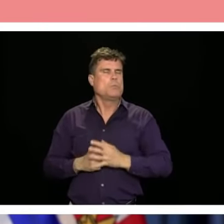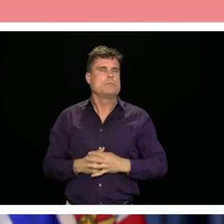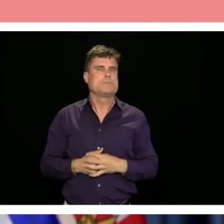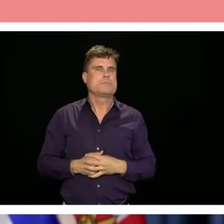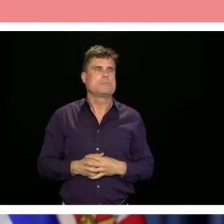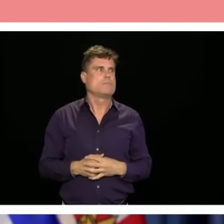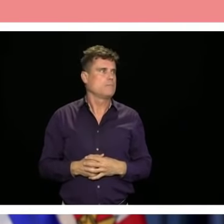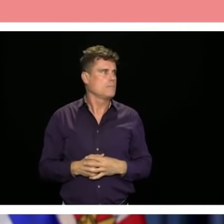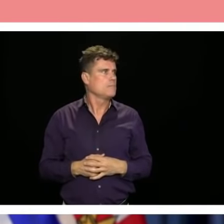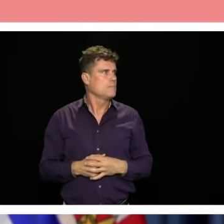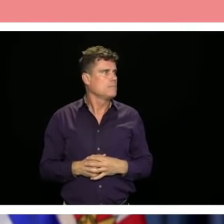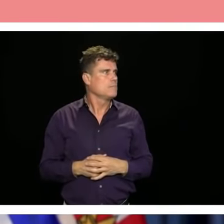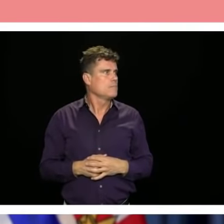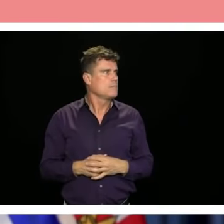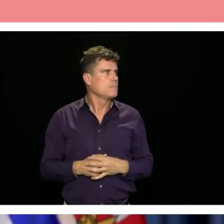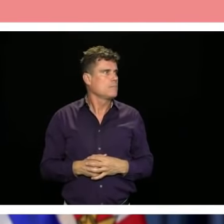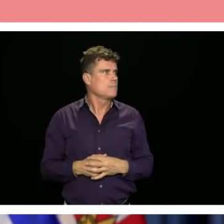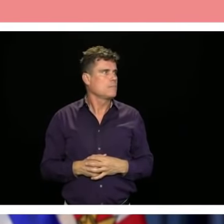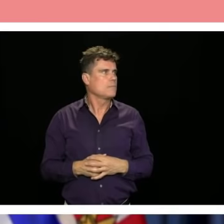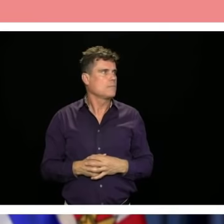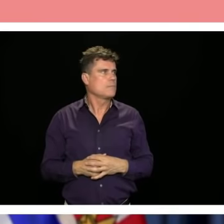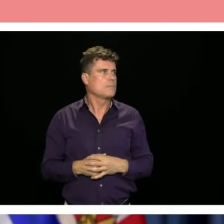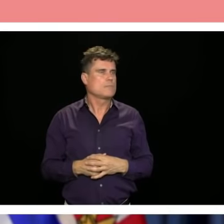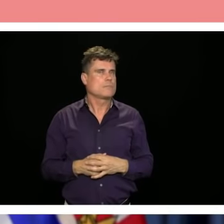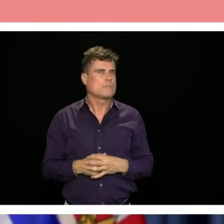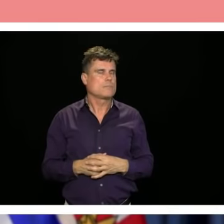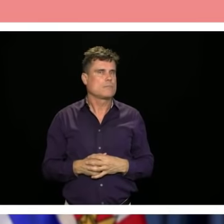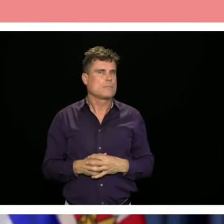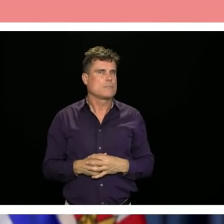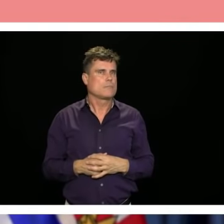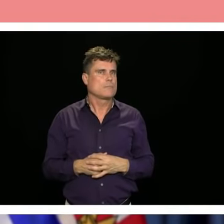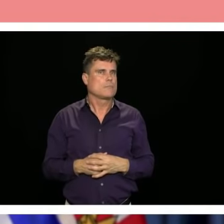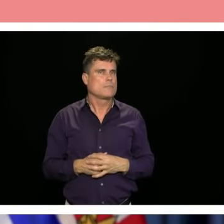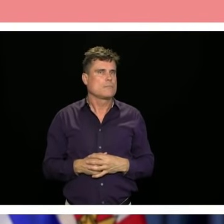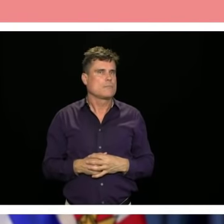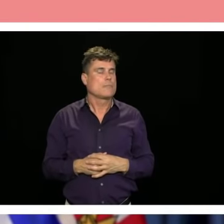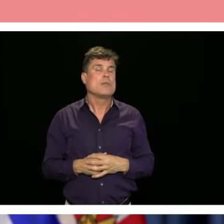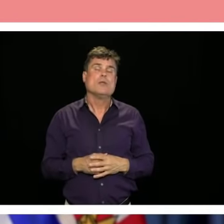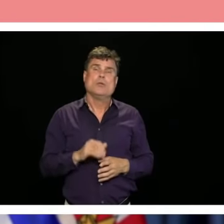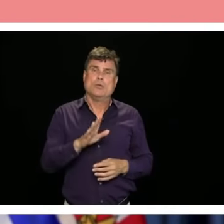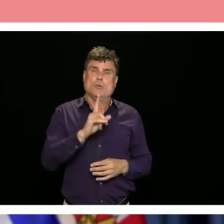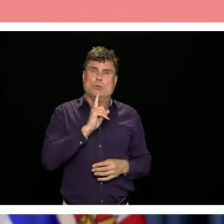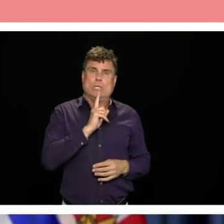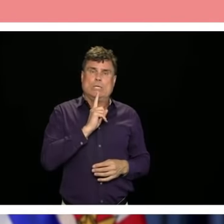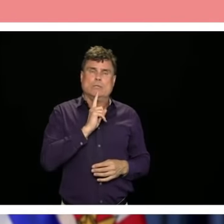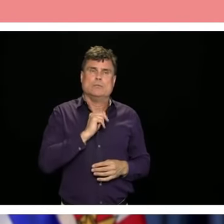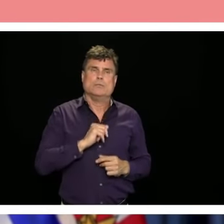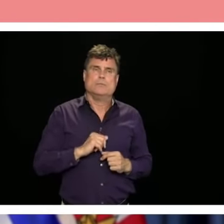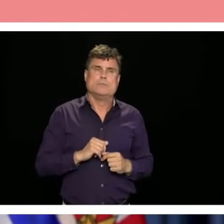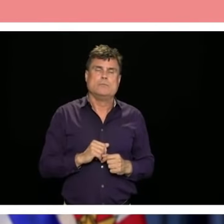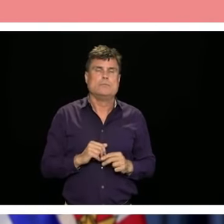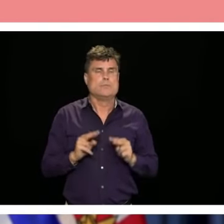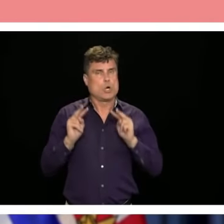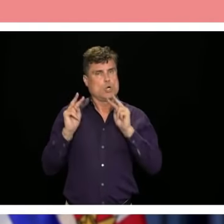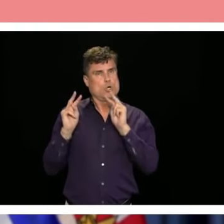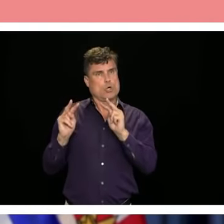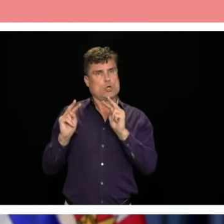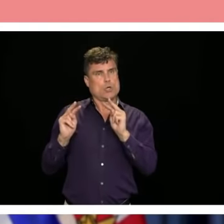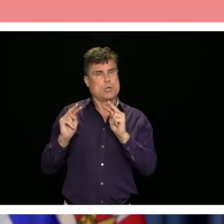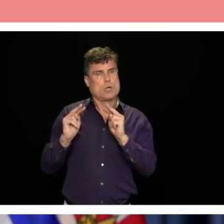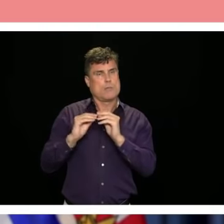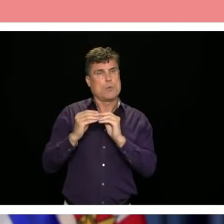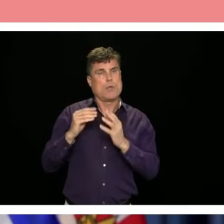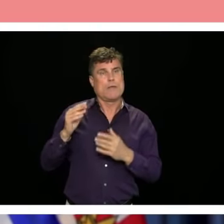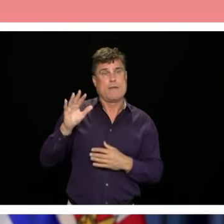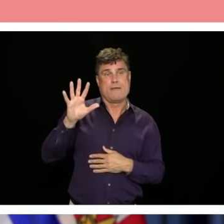Surgical Center, which just rejoined us recently, and we expect them to be back with the rest of the system at 100% in the middle of this month.